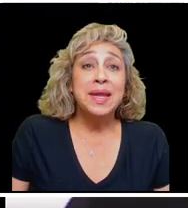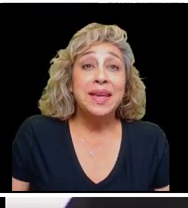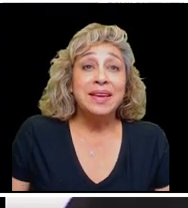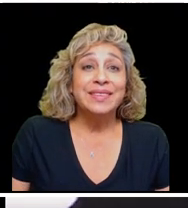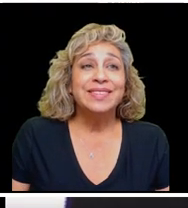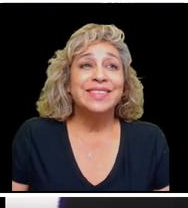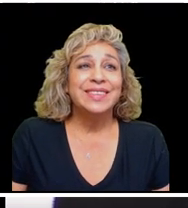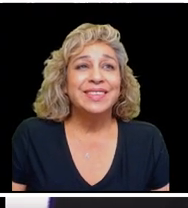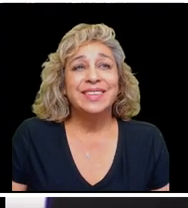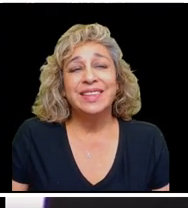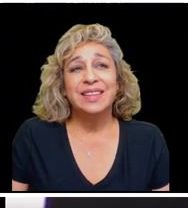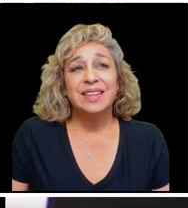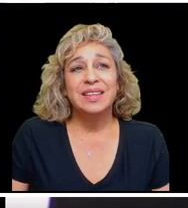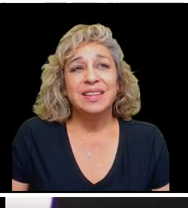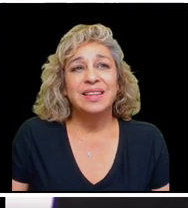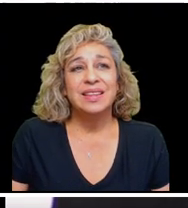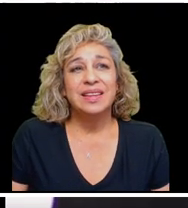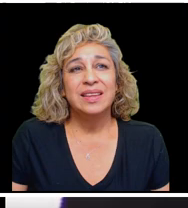there's no money